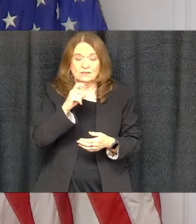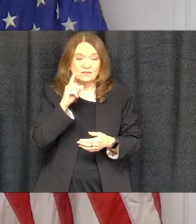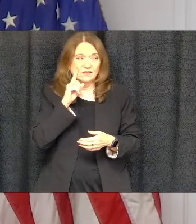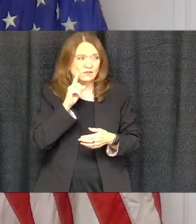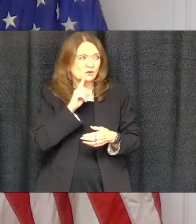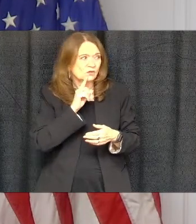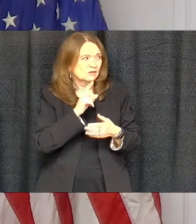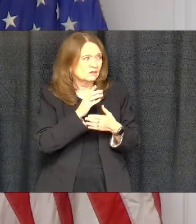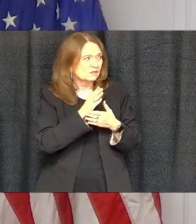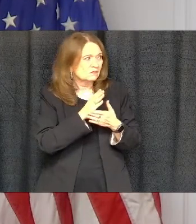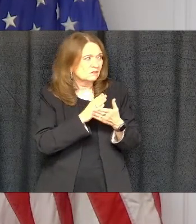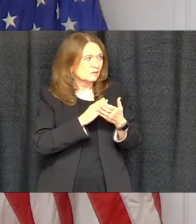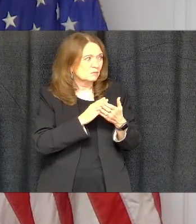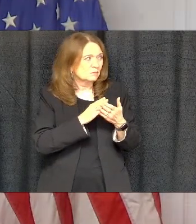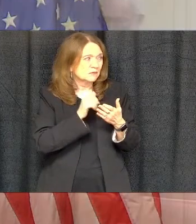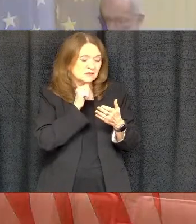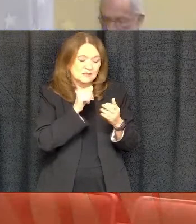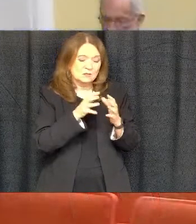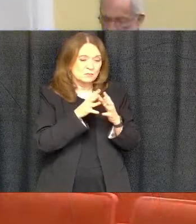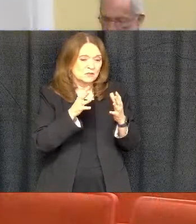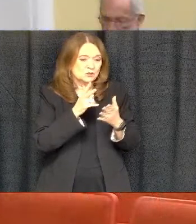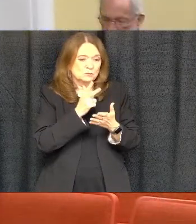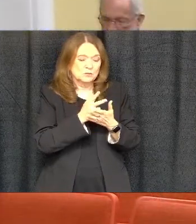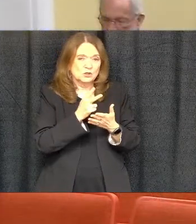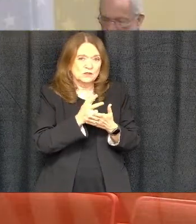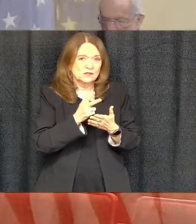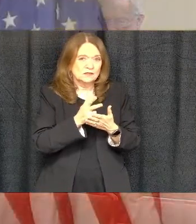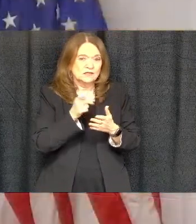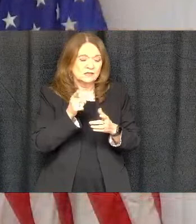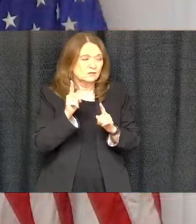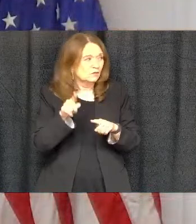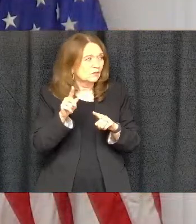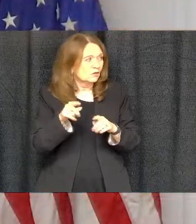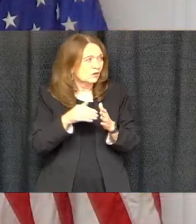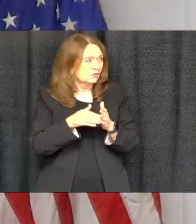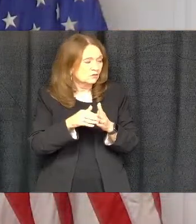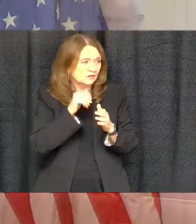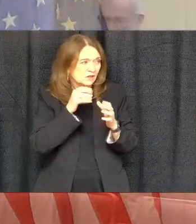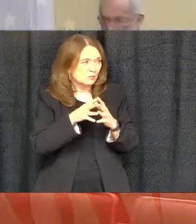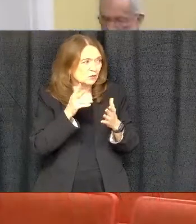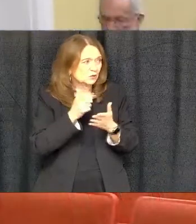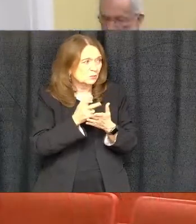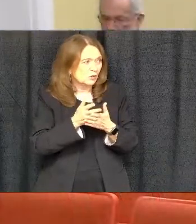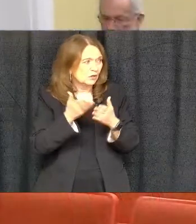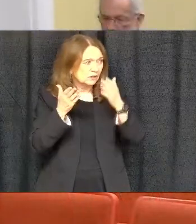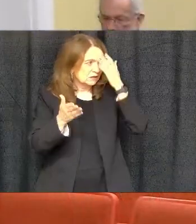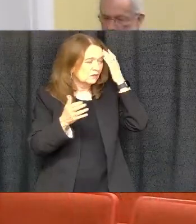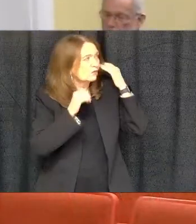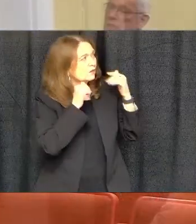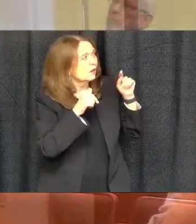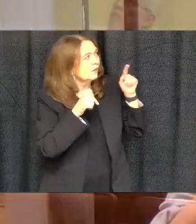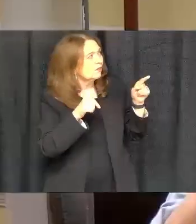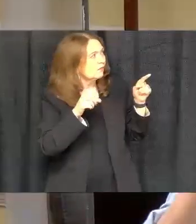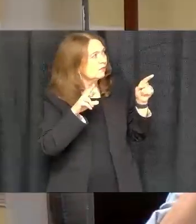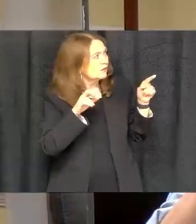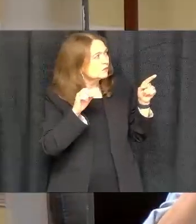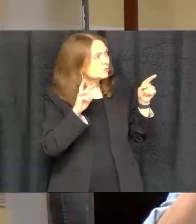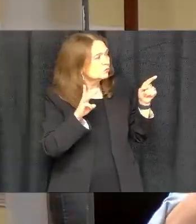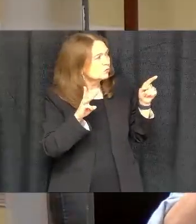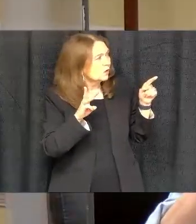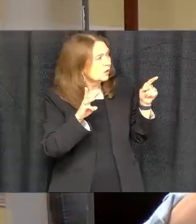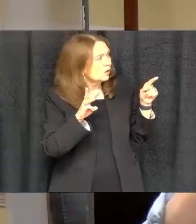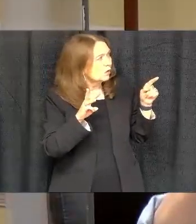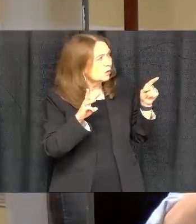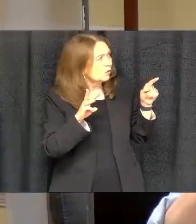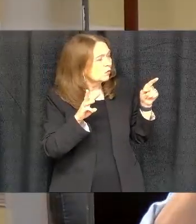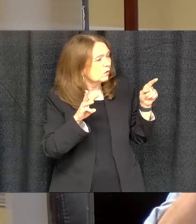it does Not not appear much. that it's adequate. It's right there off of Edmondson Ferry. Right, and it's not this row, right? It's not even. It's I